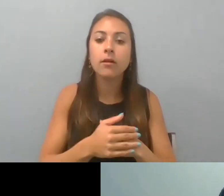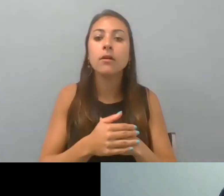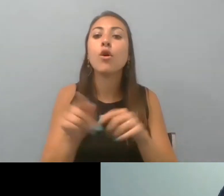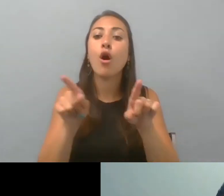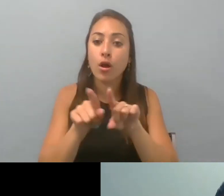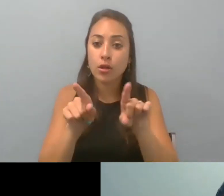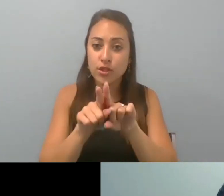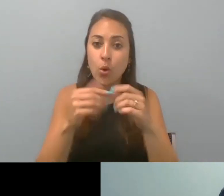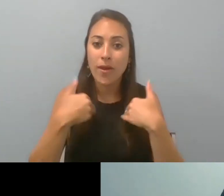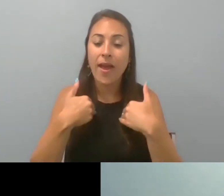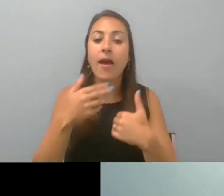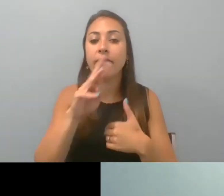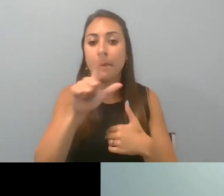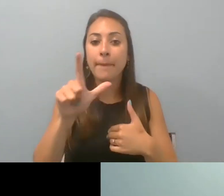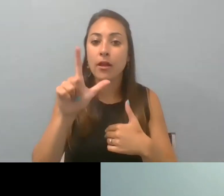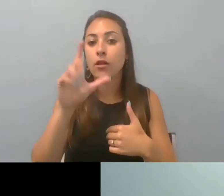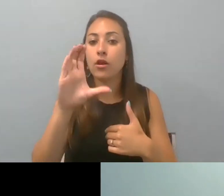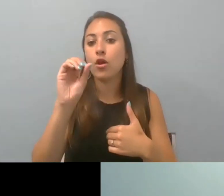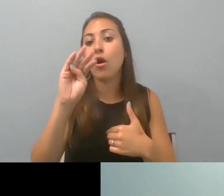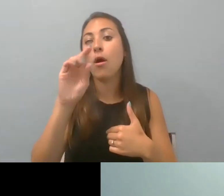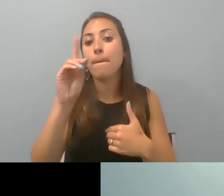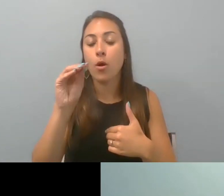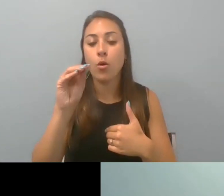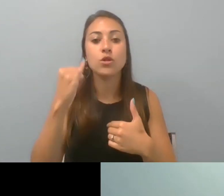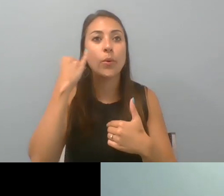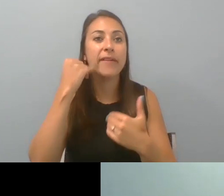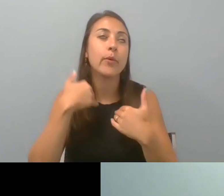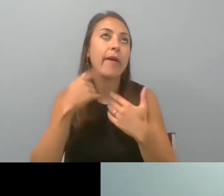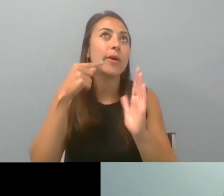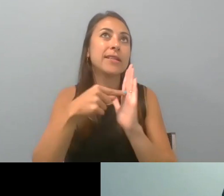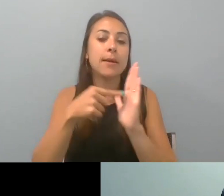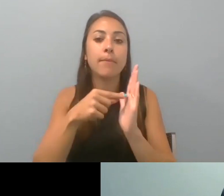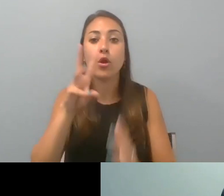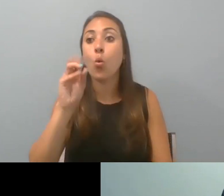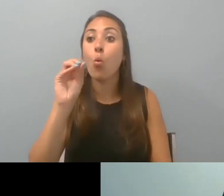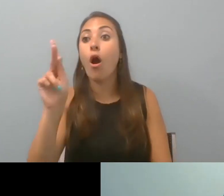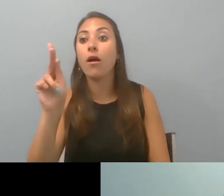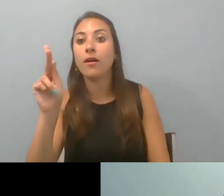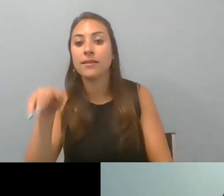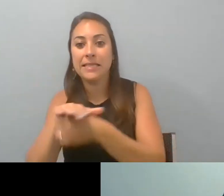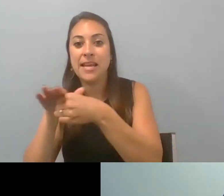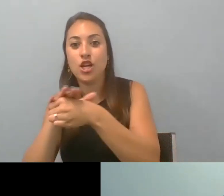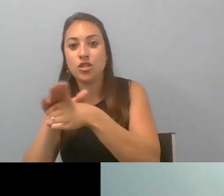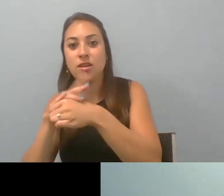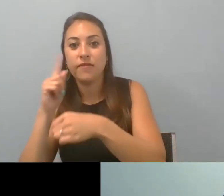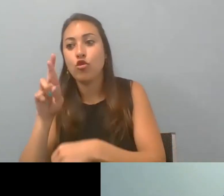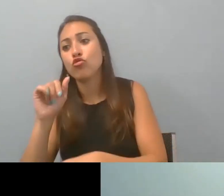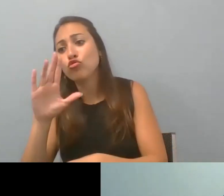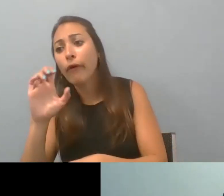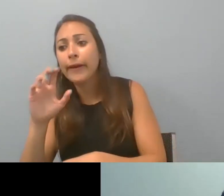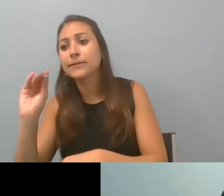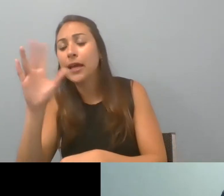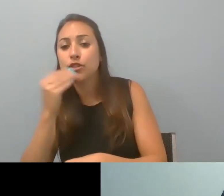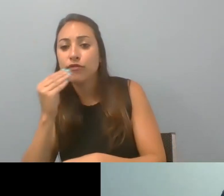package meal combos where if you're I'll use the walk station at Andrews for an example. If you're